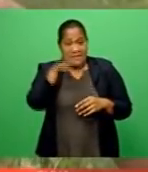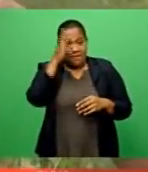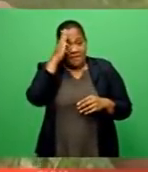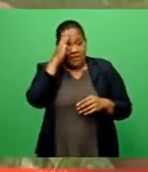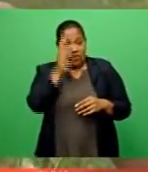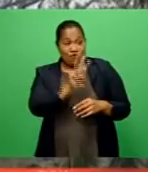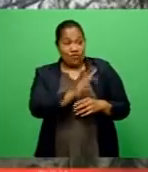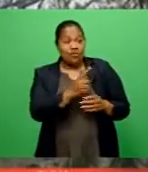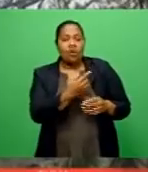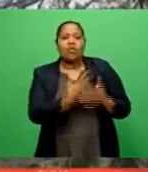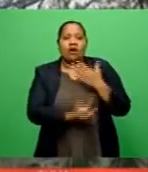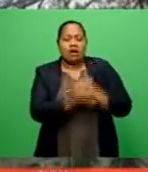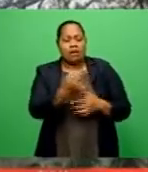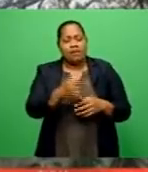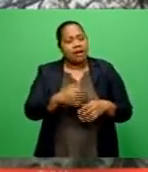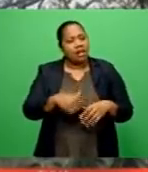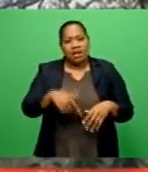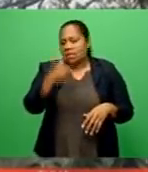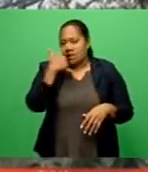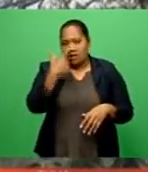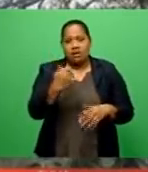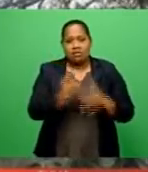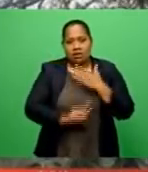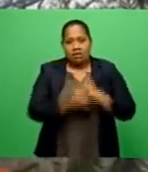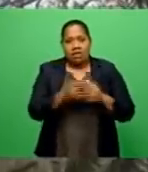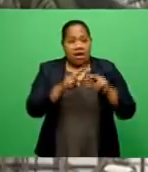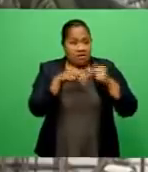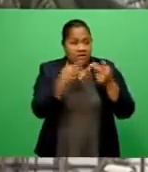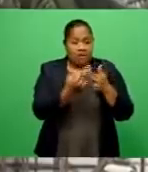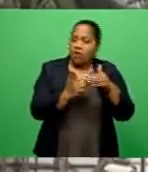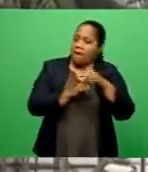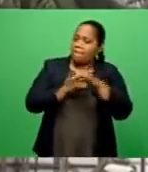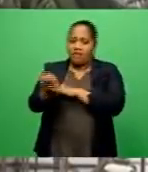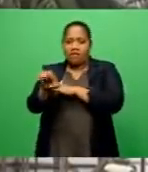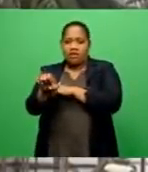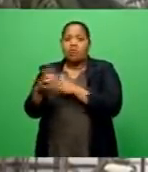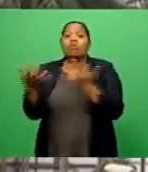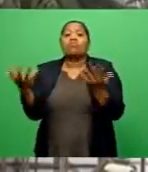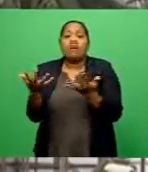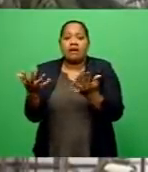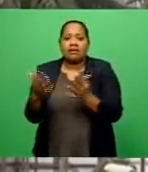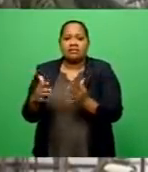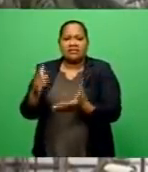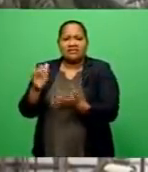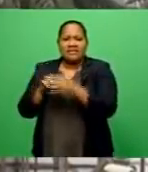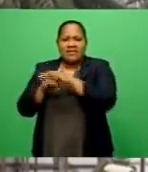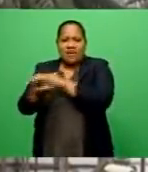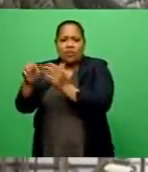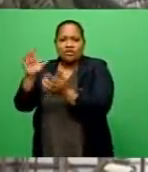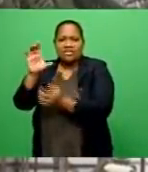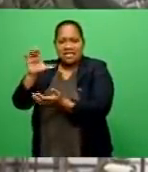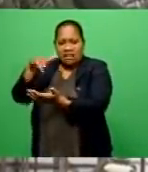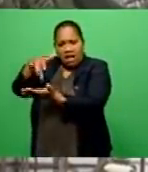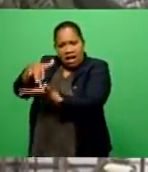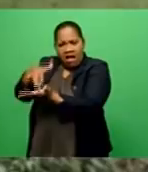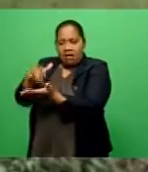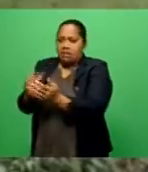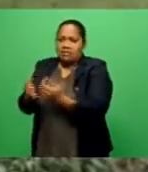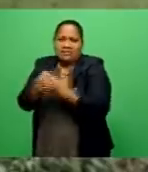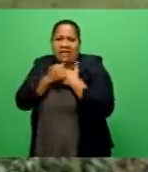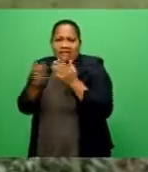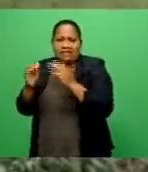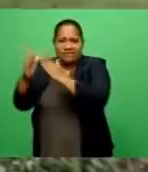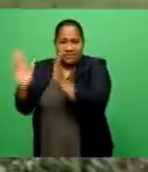her lucky stars that she and her family were in an evacuation center when TC Yasa blew their house down. We were yesterday